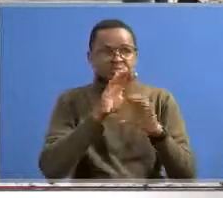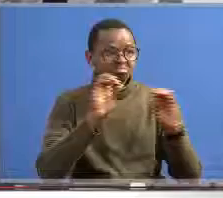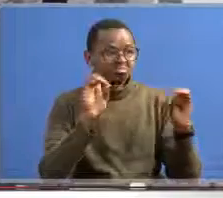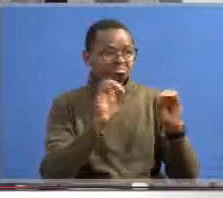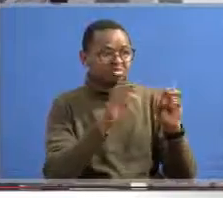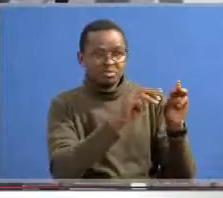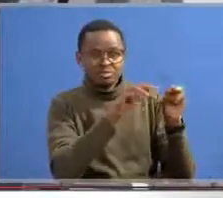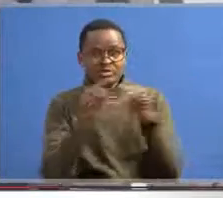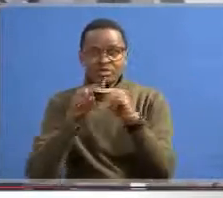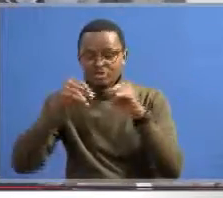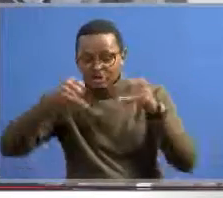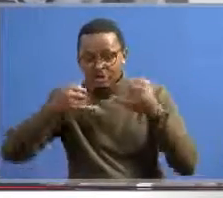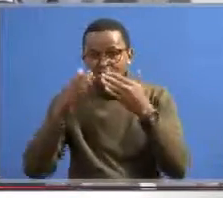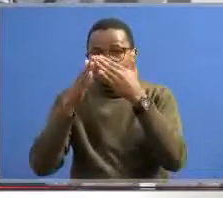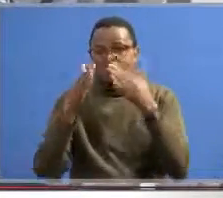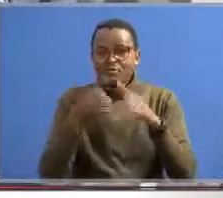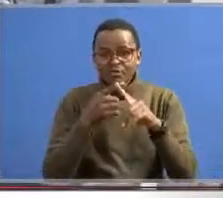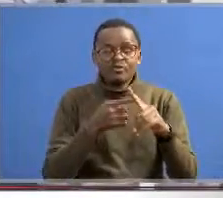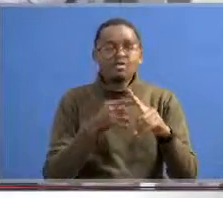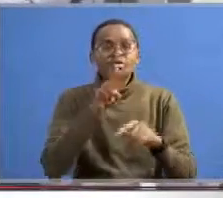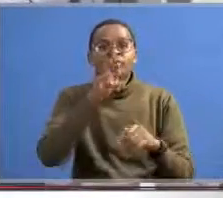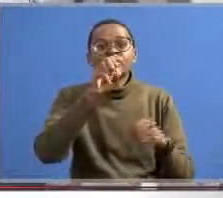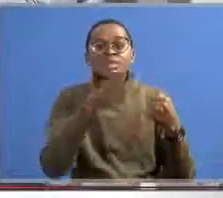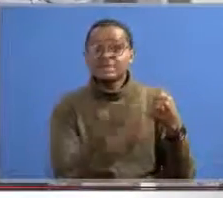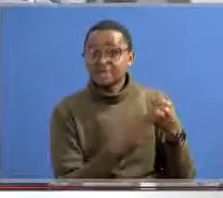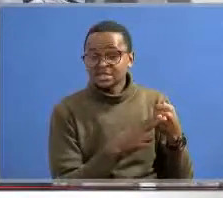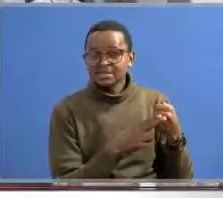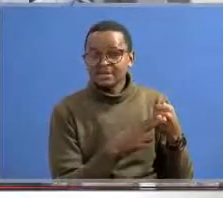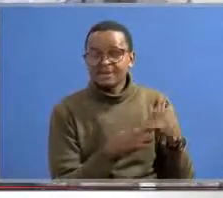yet moved into the new houses promised in